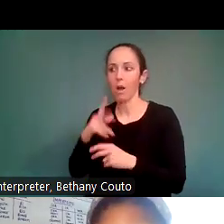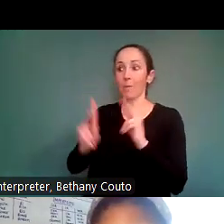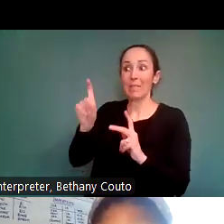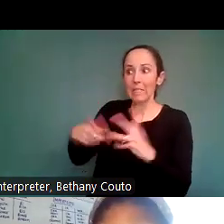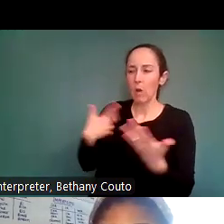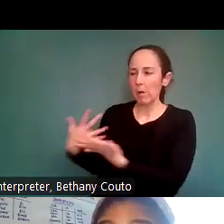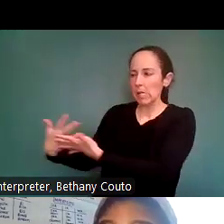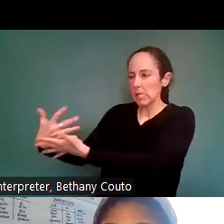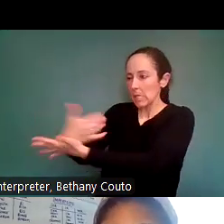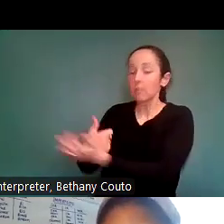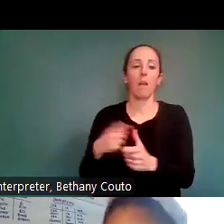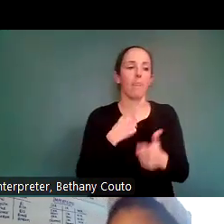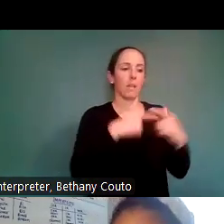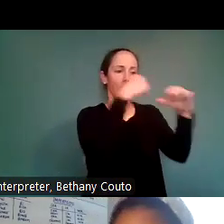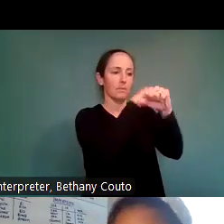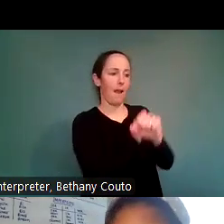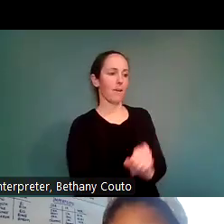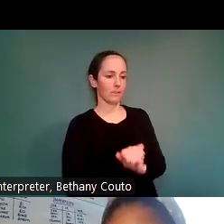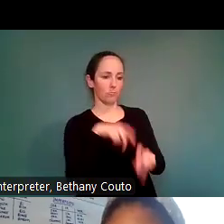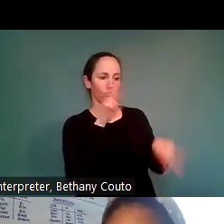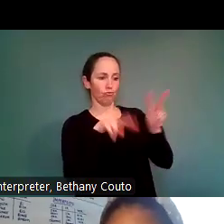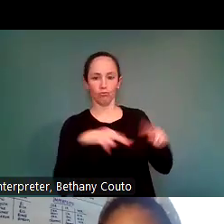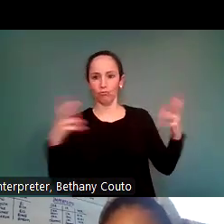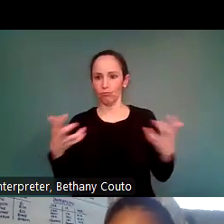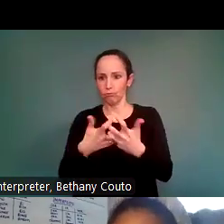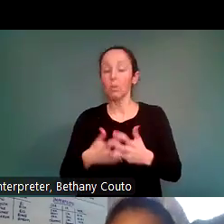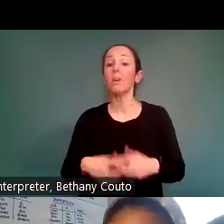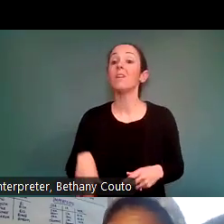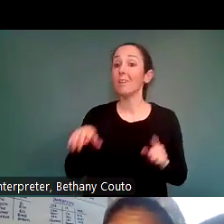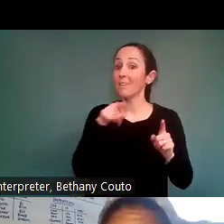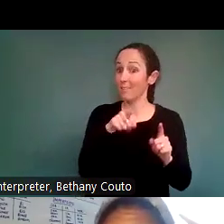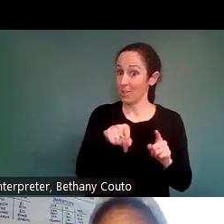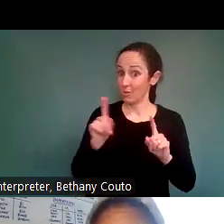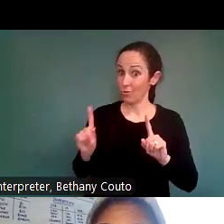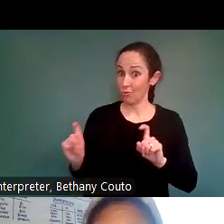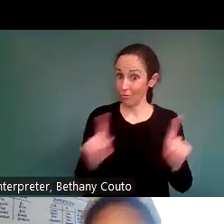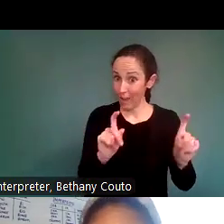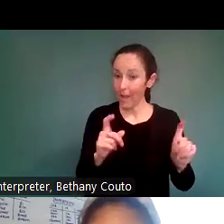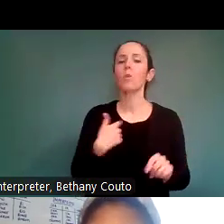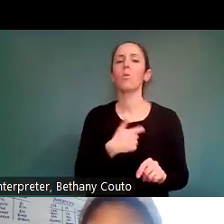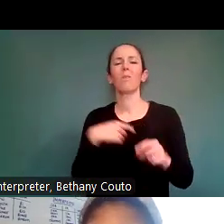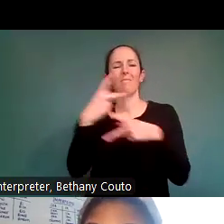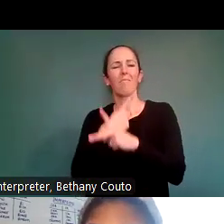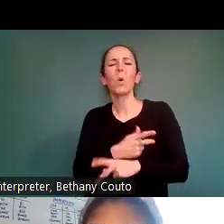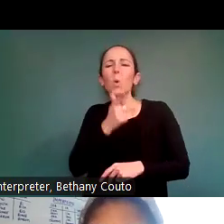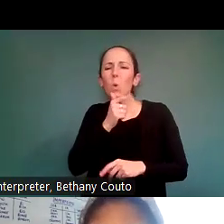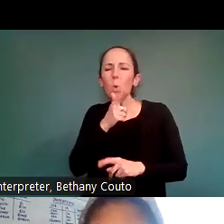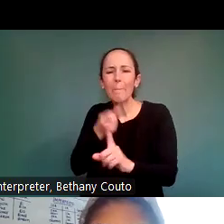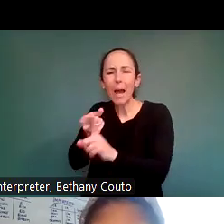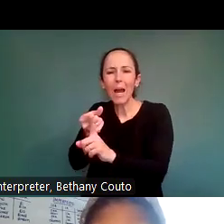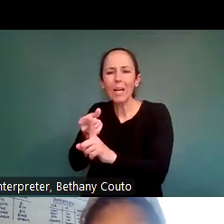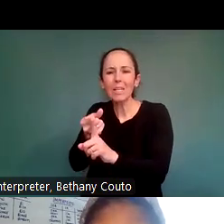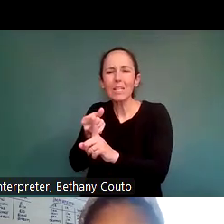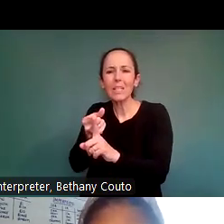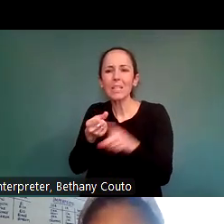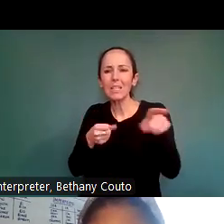problem. We also used data from this survey to help us communicate around who is actually impacted by this issue. And one of the